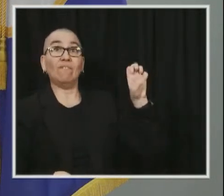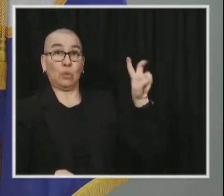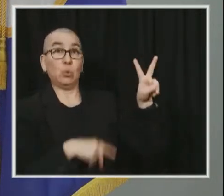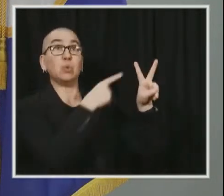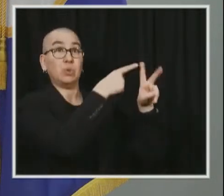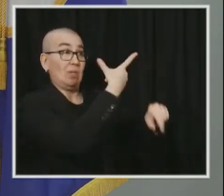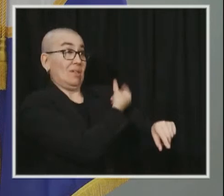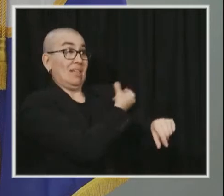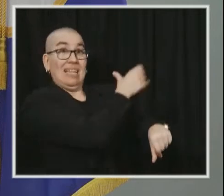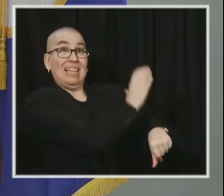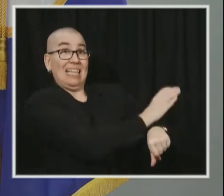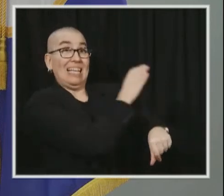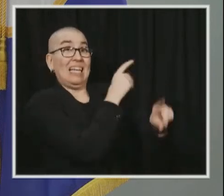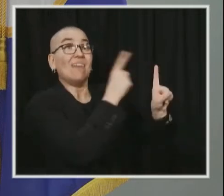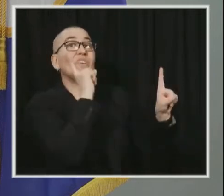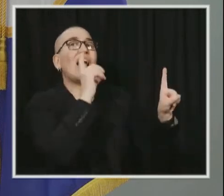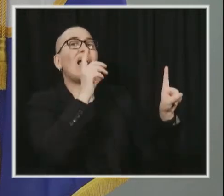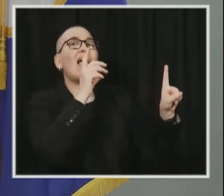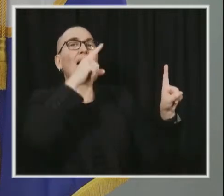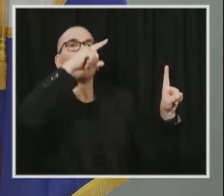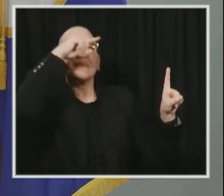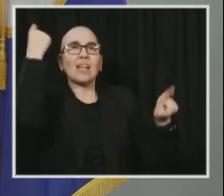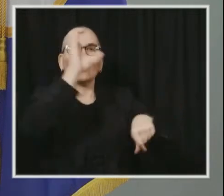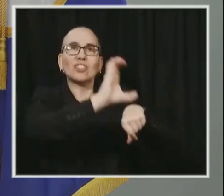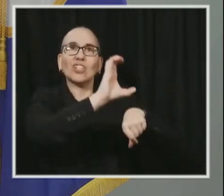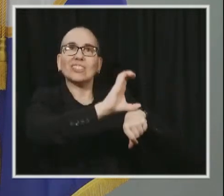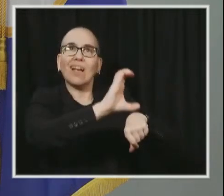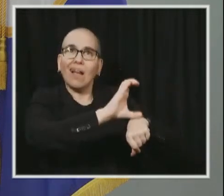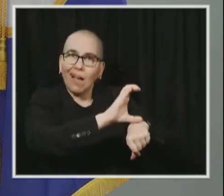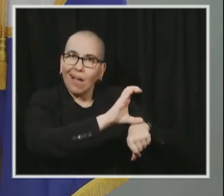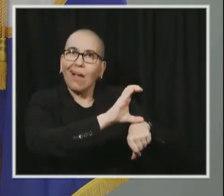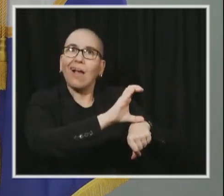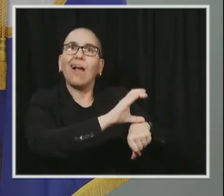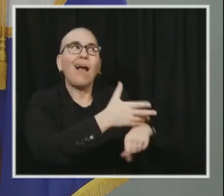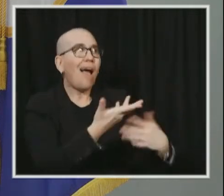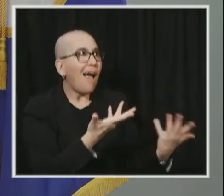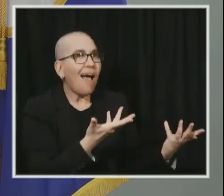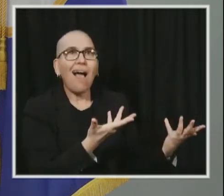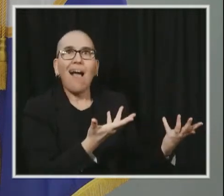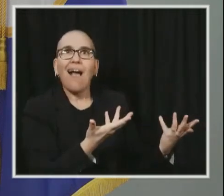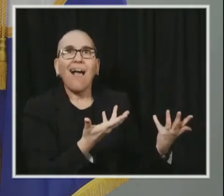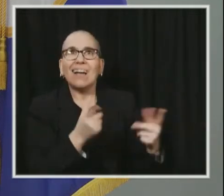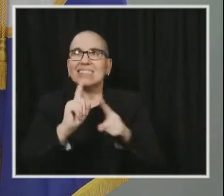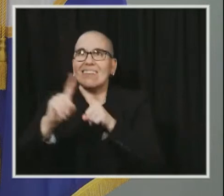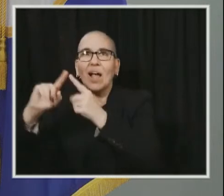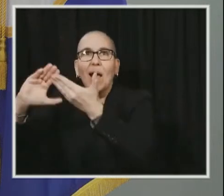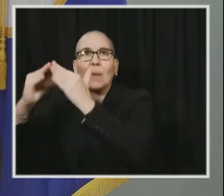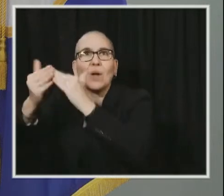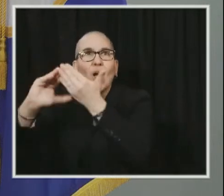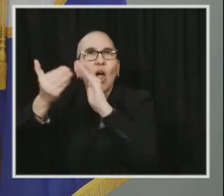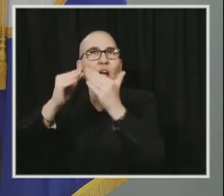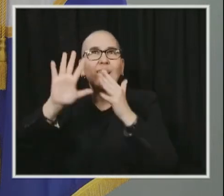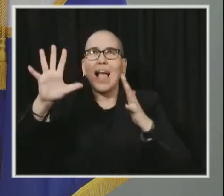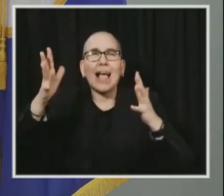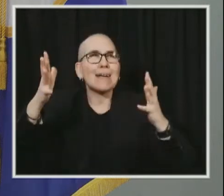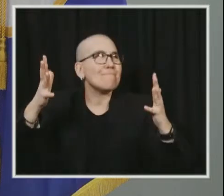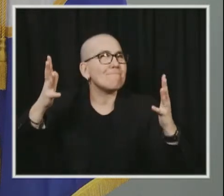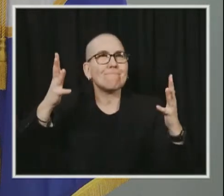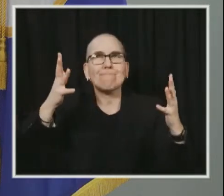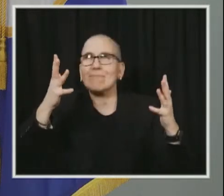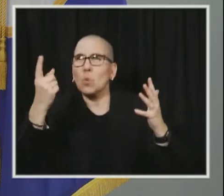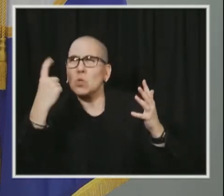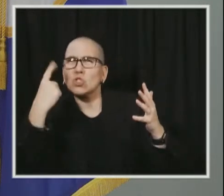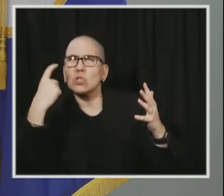for seniors at Black churches. We also know that different communities bring different questions and concerns about